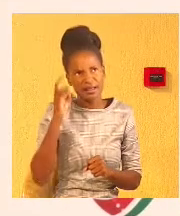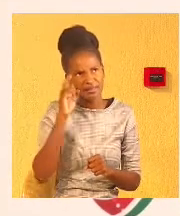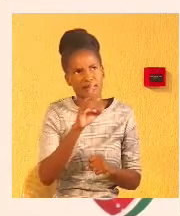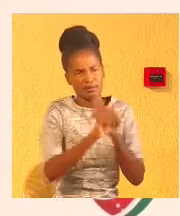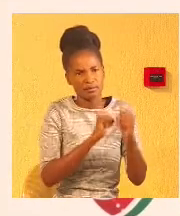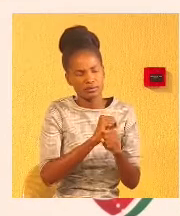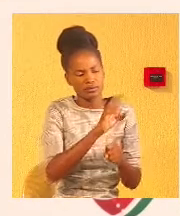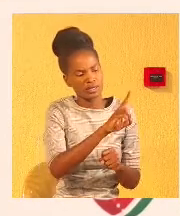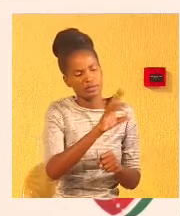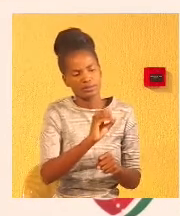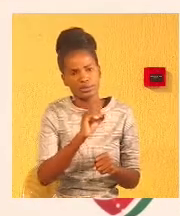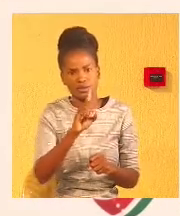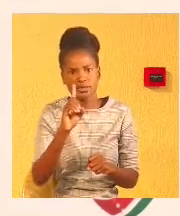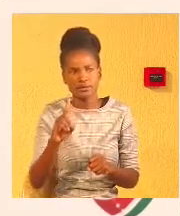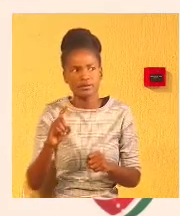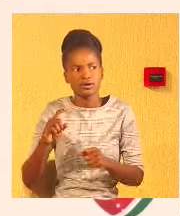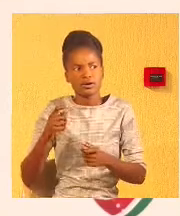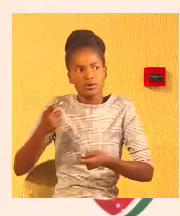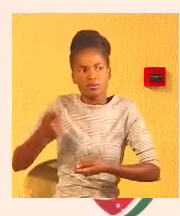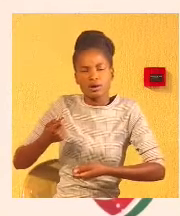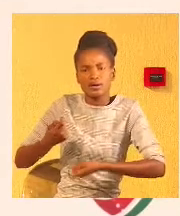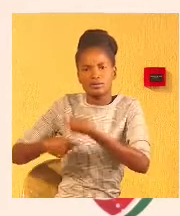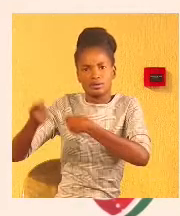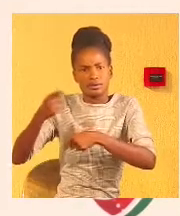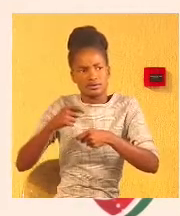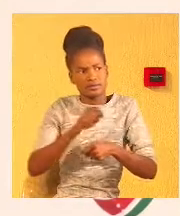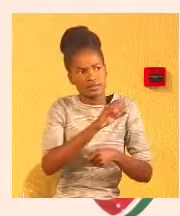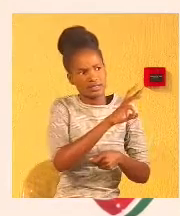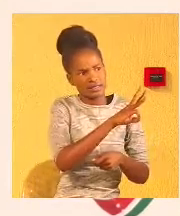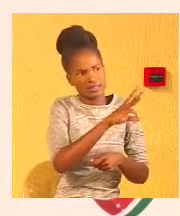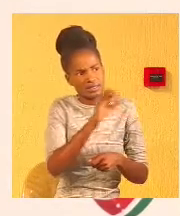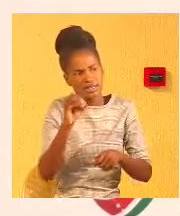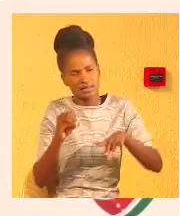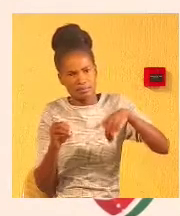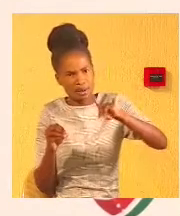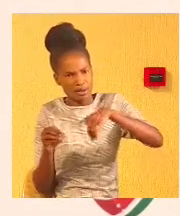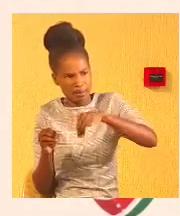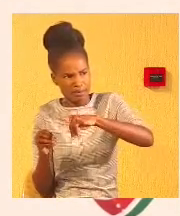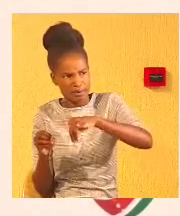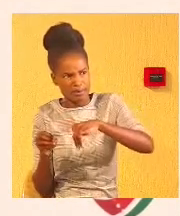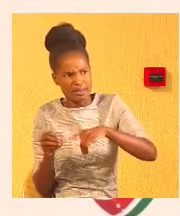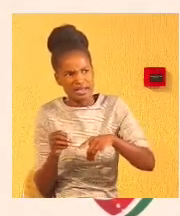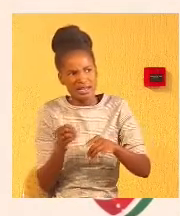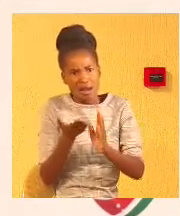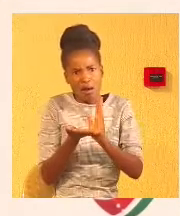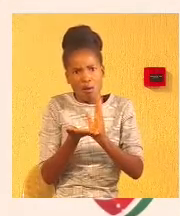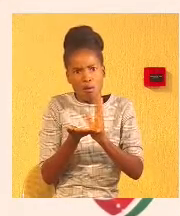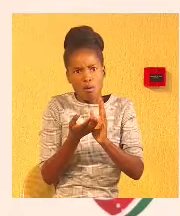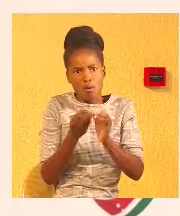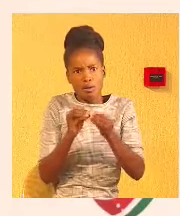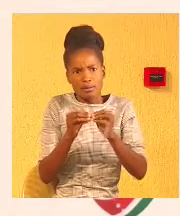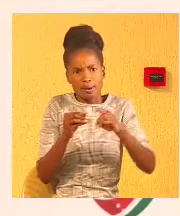2011, we were exporting about 300,000 already. And it went up to I think this time we